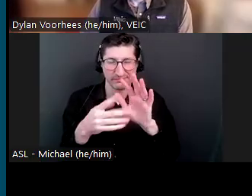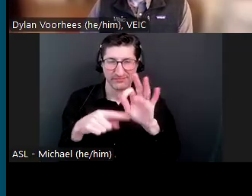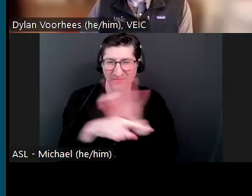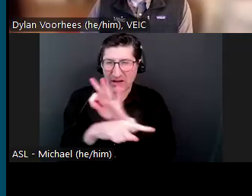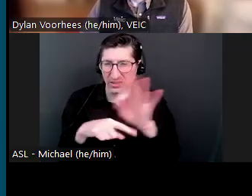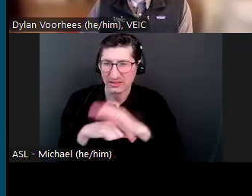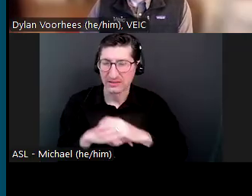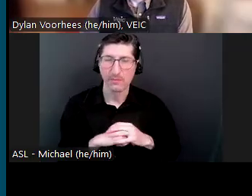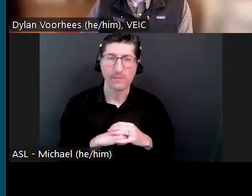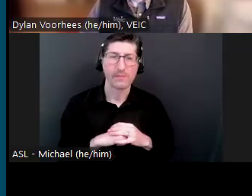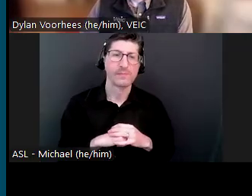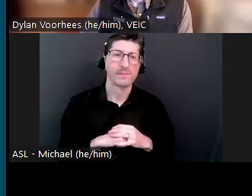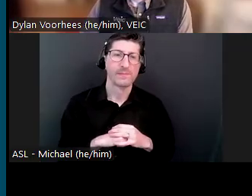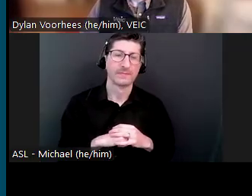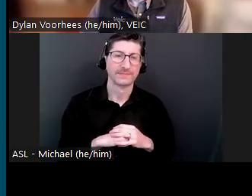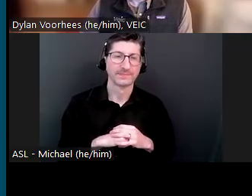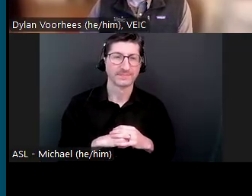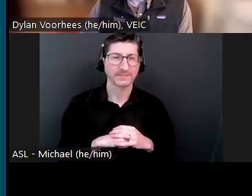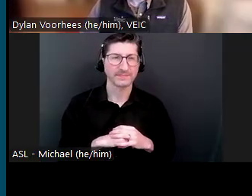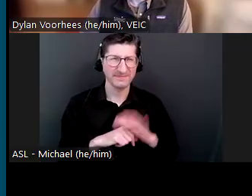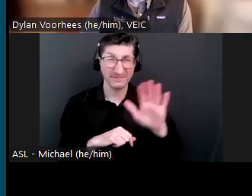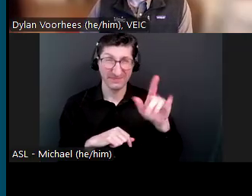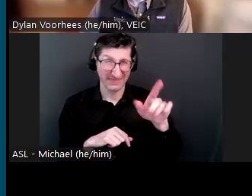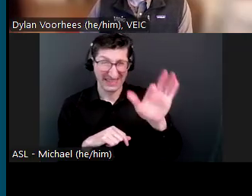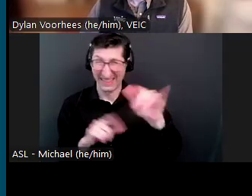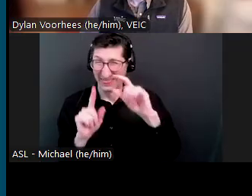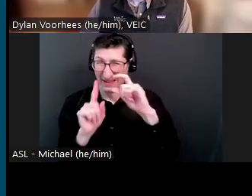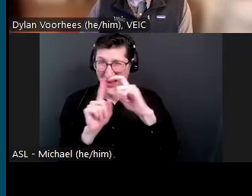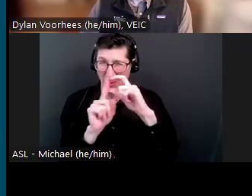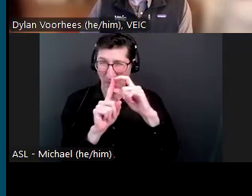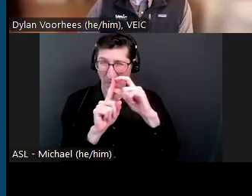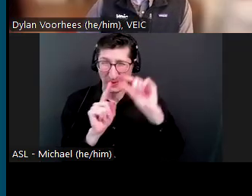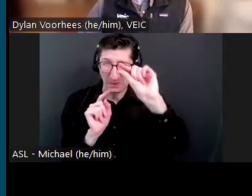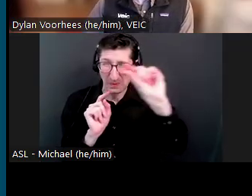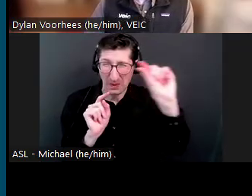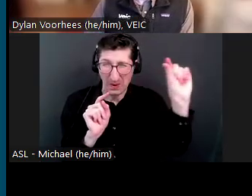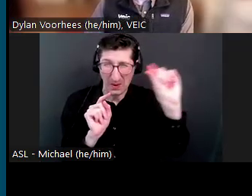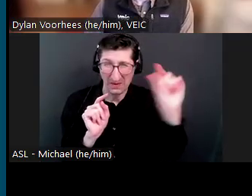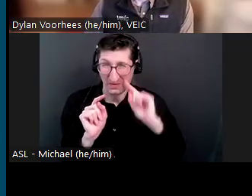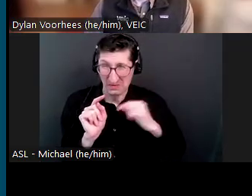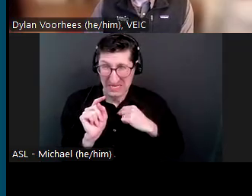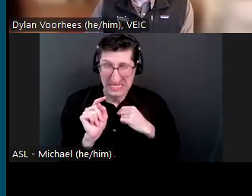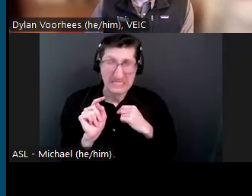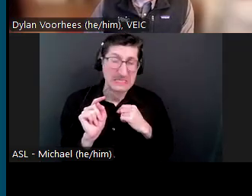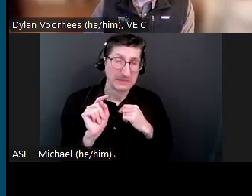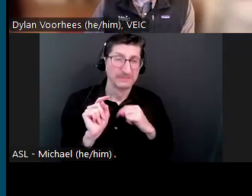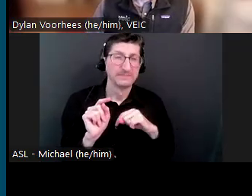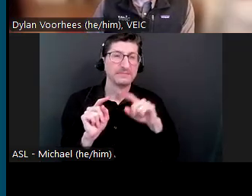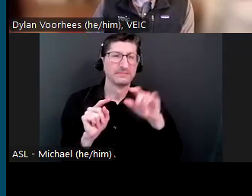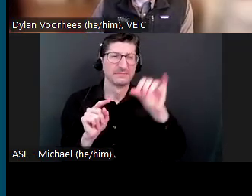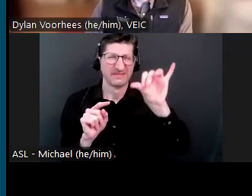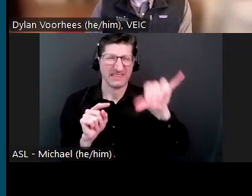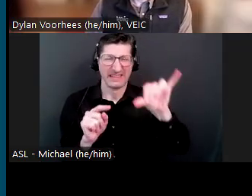So these on my screen are very small, but this is a list of